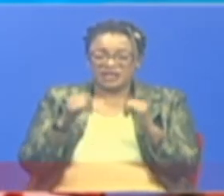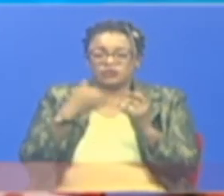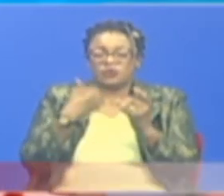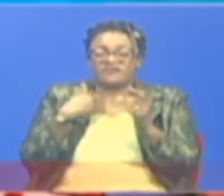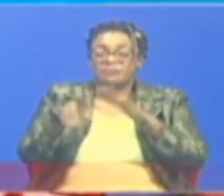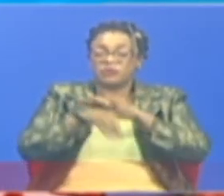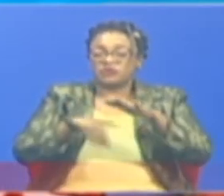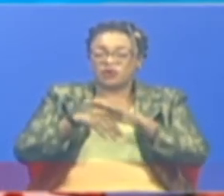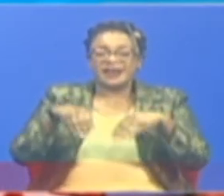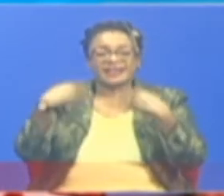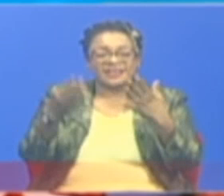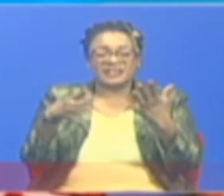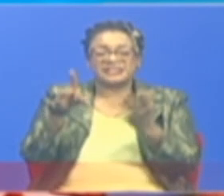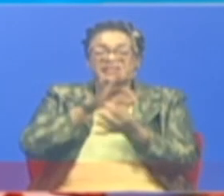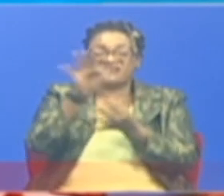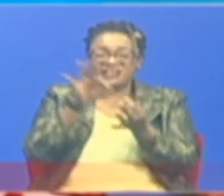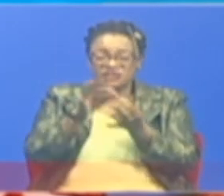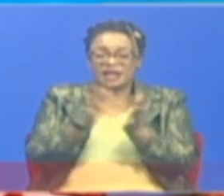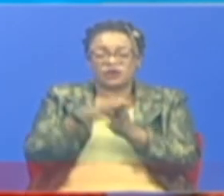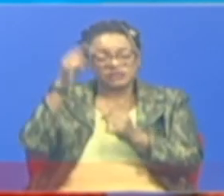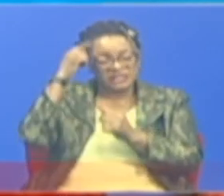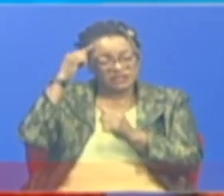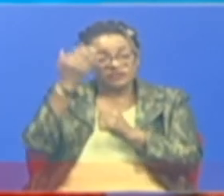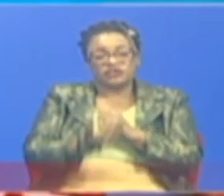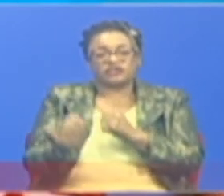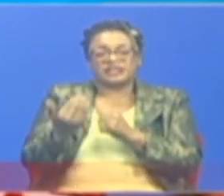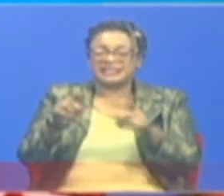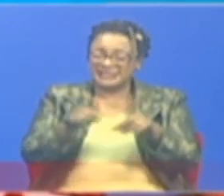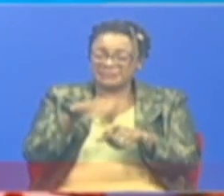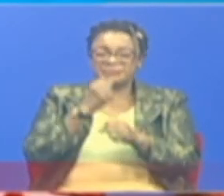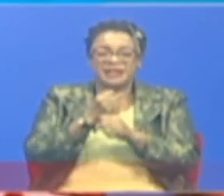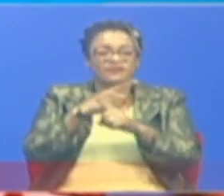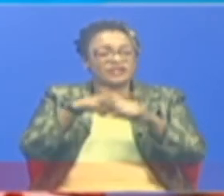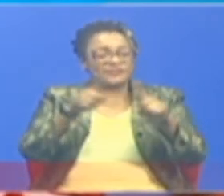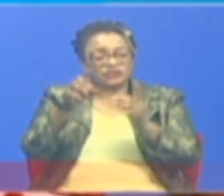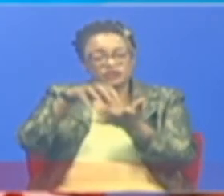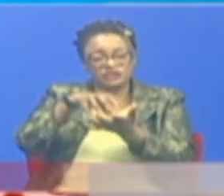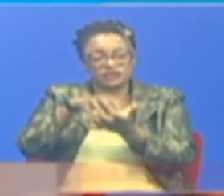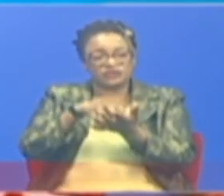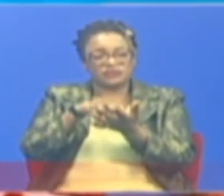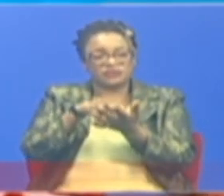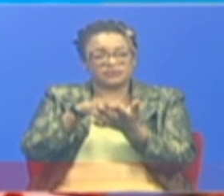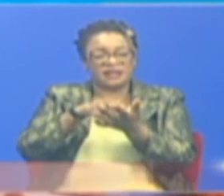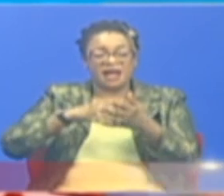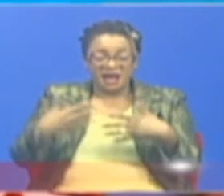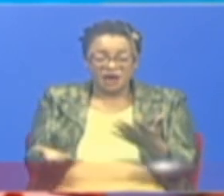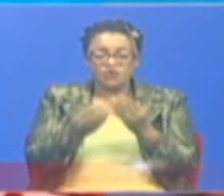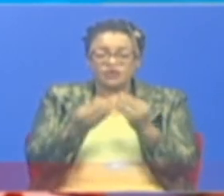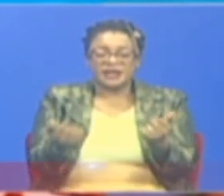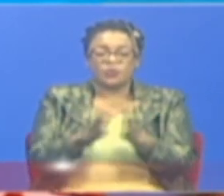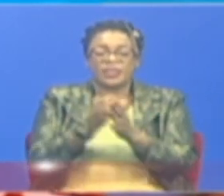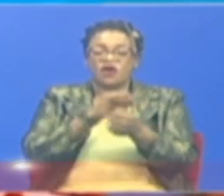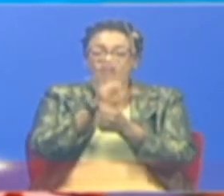given specifications and considerations for children. And the same has been done for different conditions. For example, how do you deal with COVID in